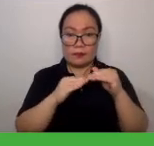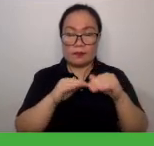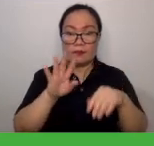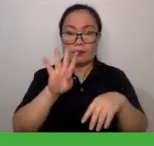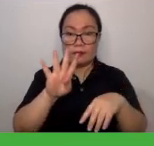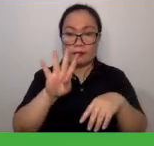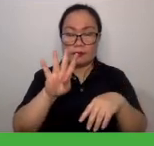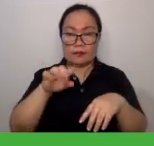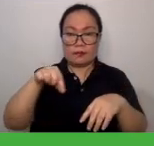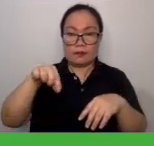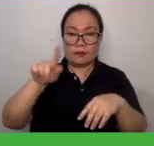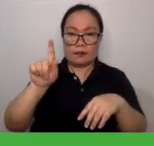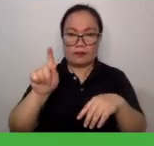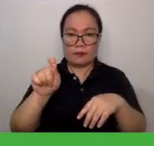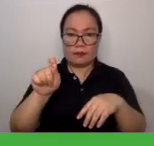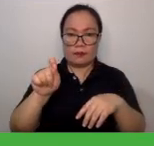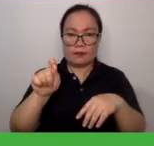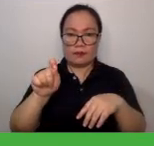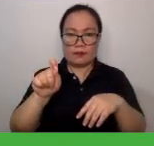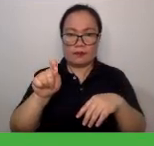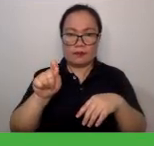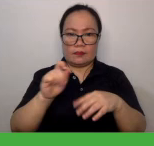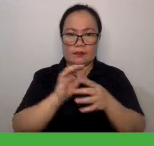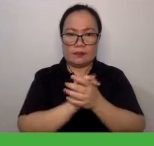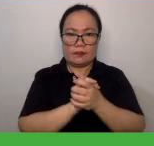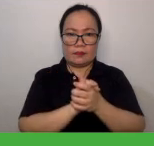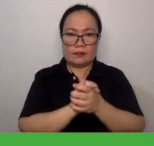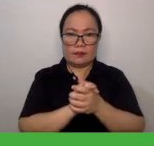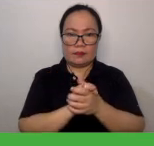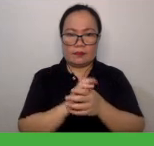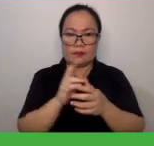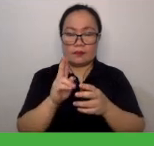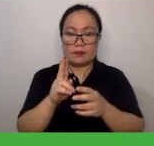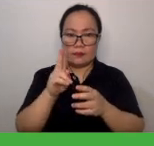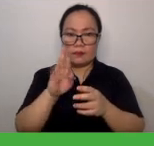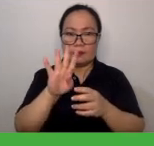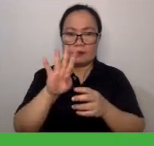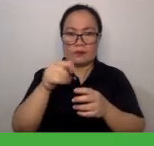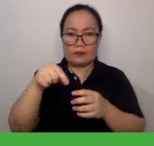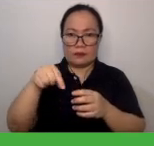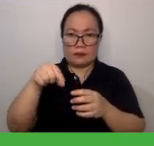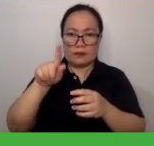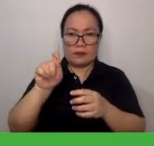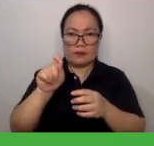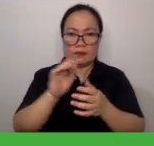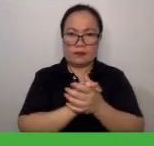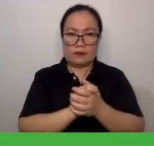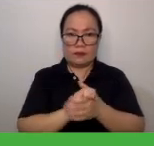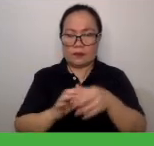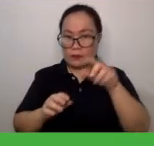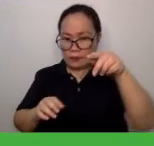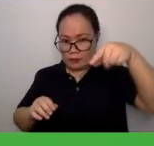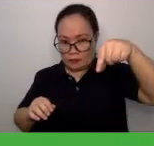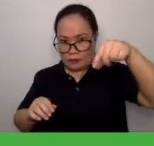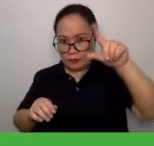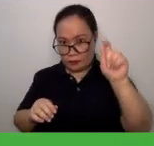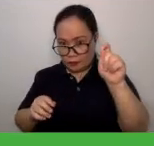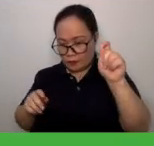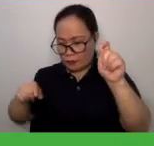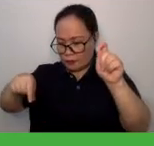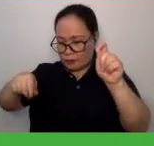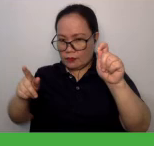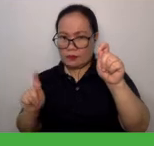Okay? So, for 1 gallon, that is equivalent to 4 quarts. So, yun ang ilalagay mo sa taas. Now, quarts ito, so dapat quarts